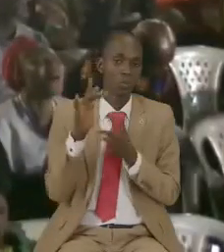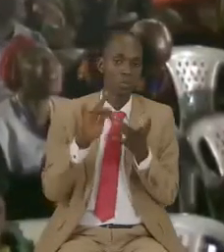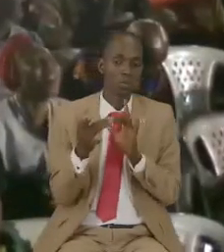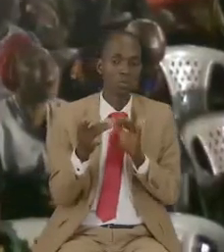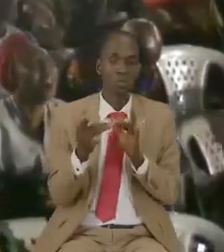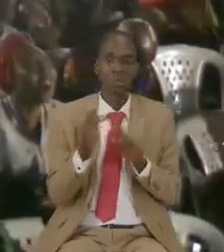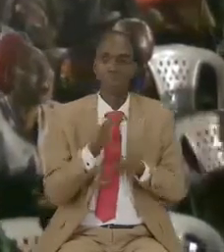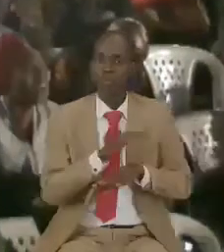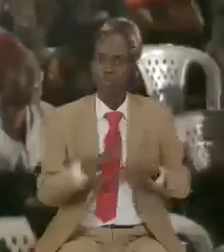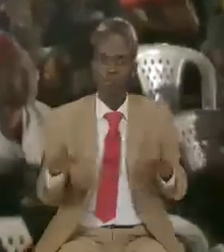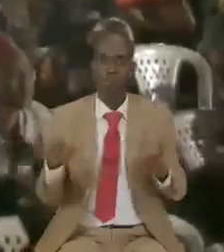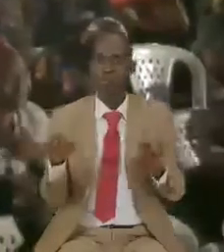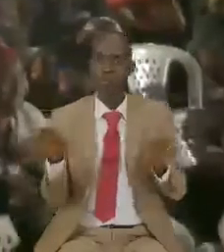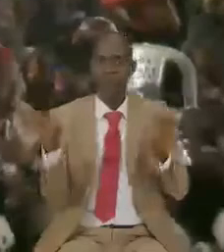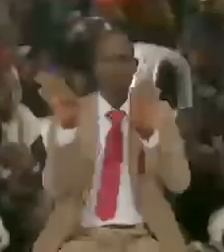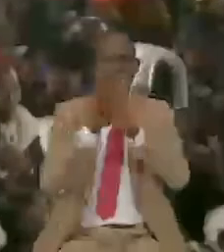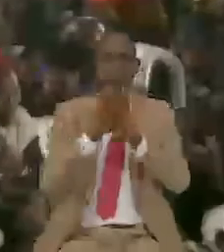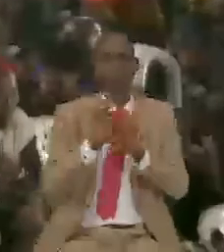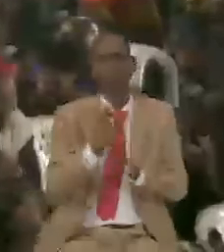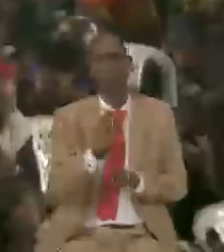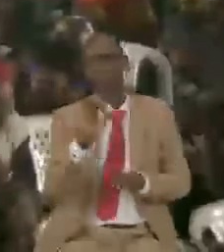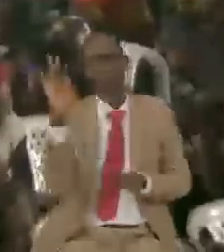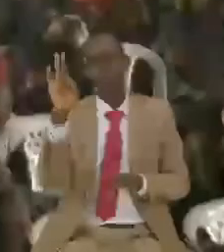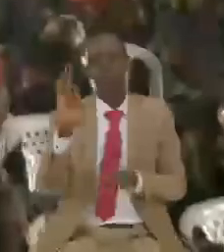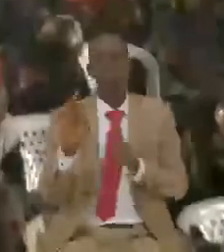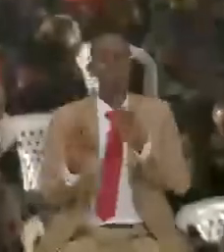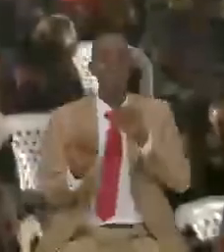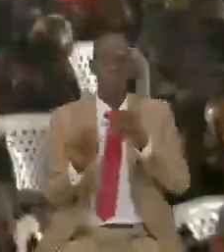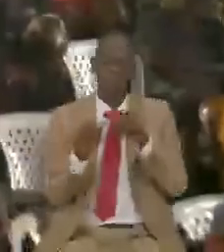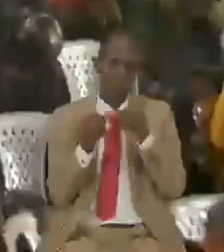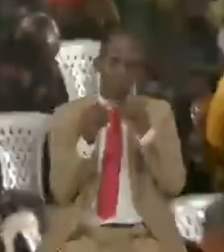Don't shut down. Stay tuned.